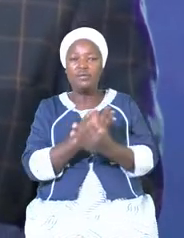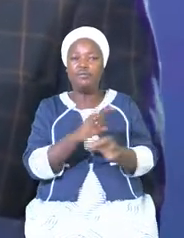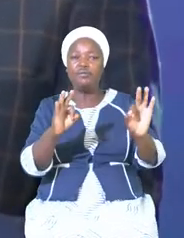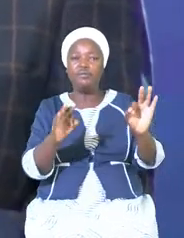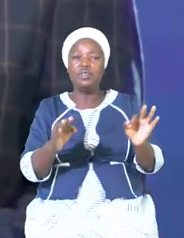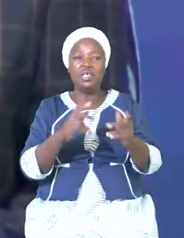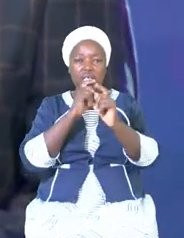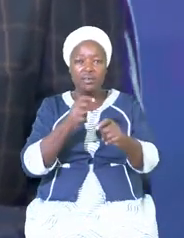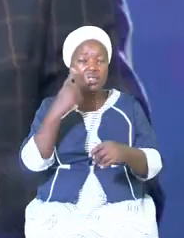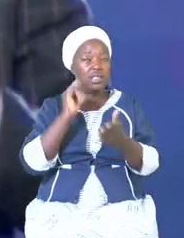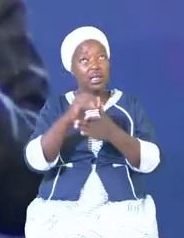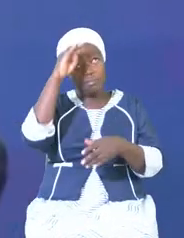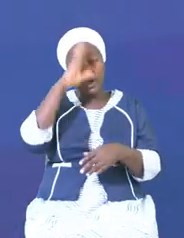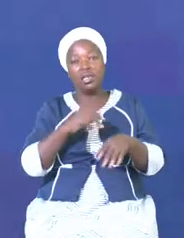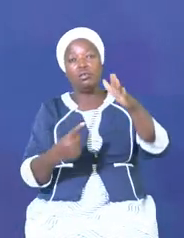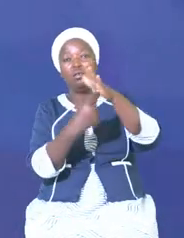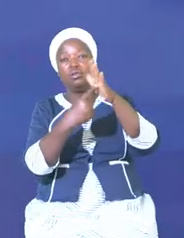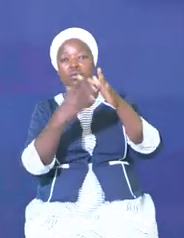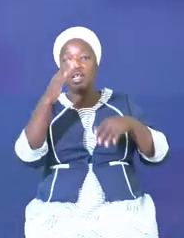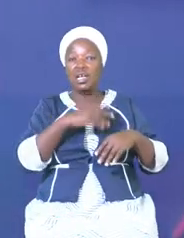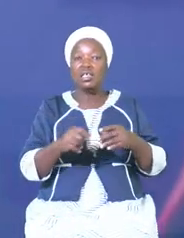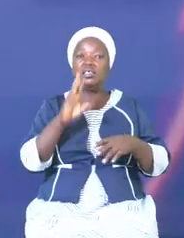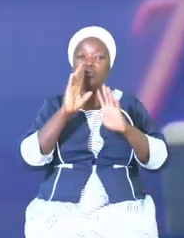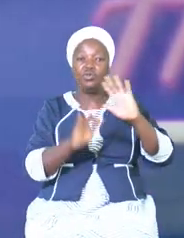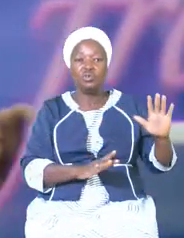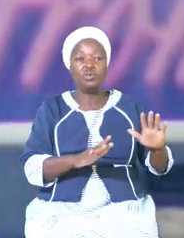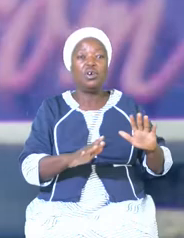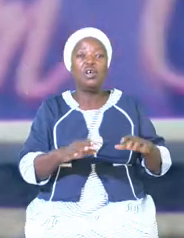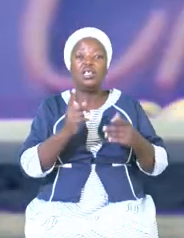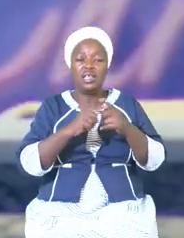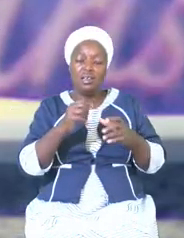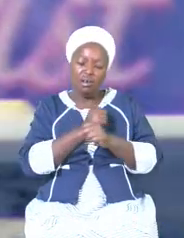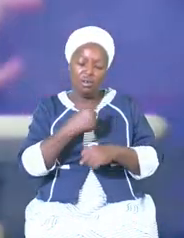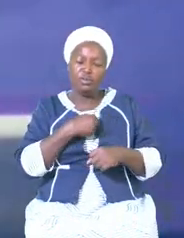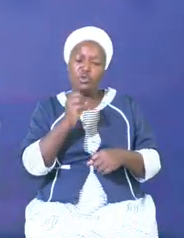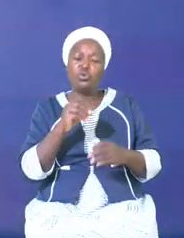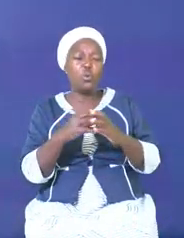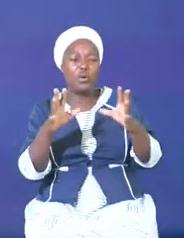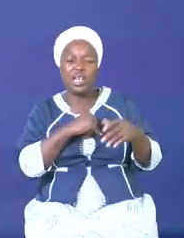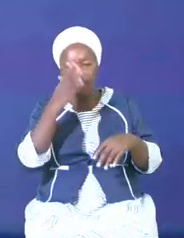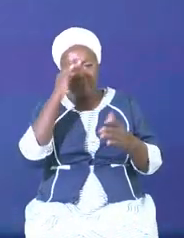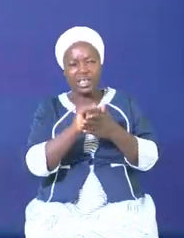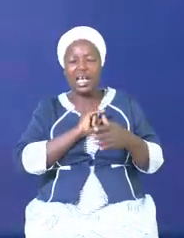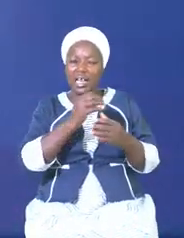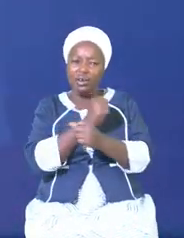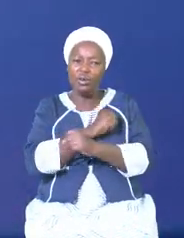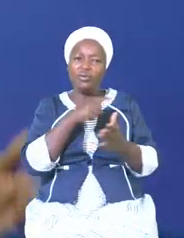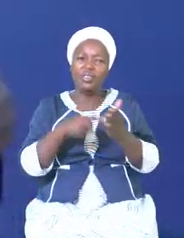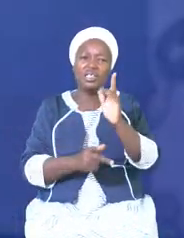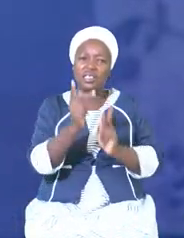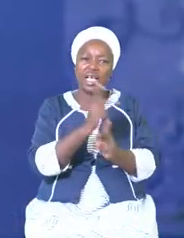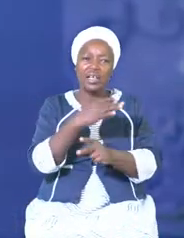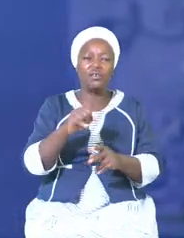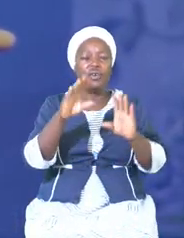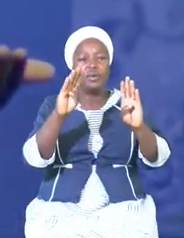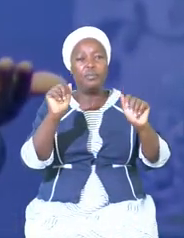there at the seashore. He loves me so much, and he knows that I love this kind of bait. And